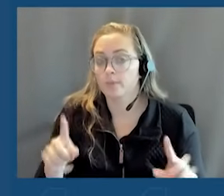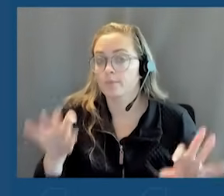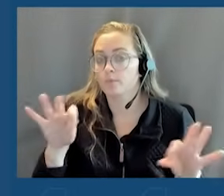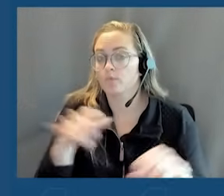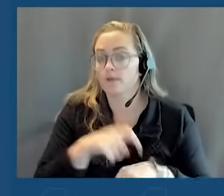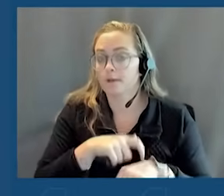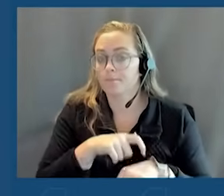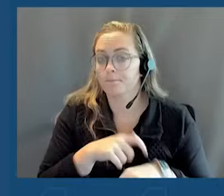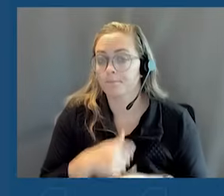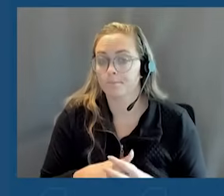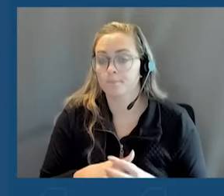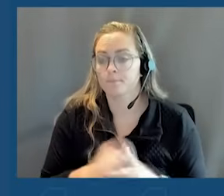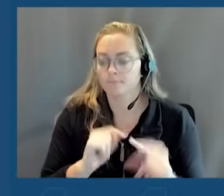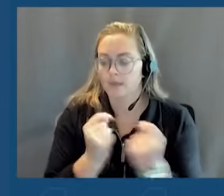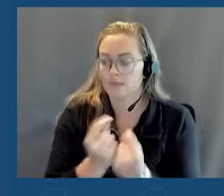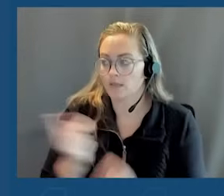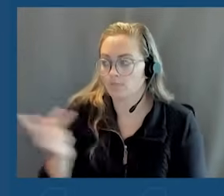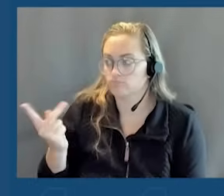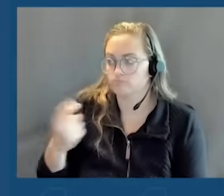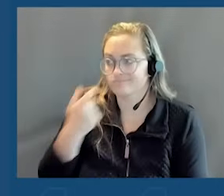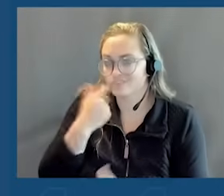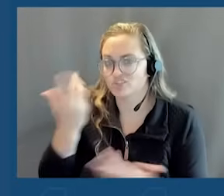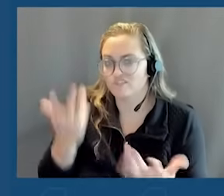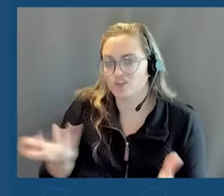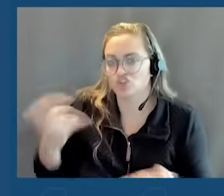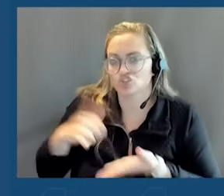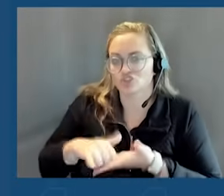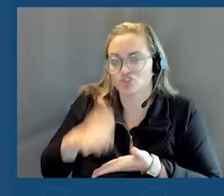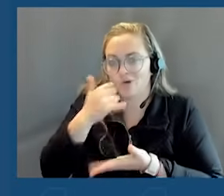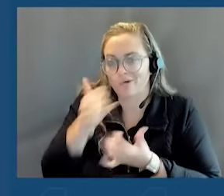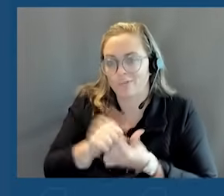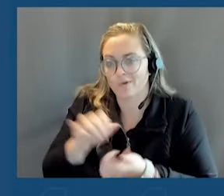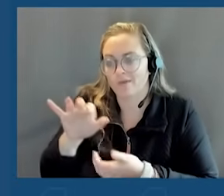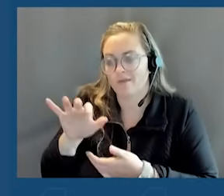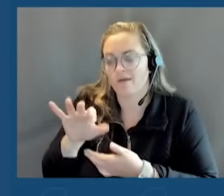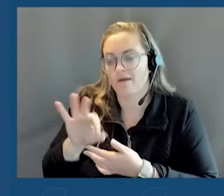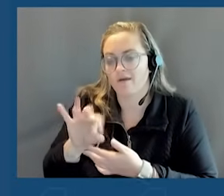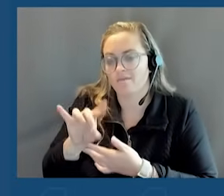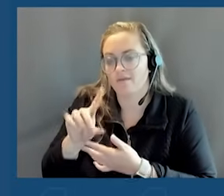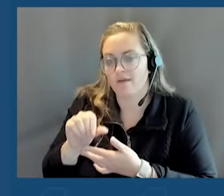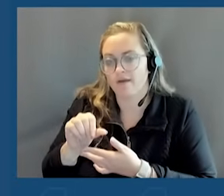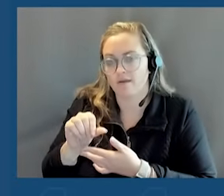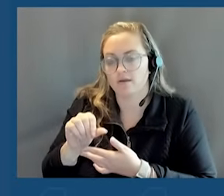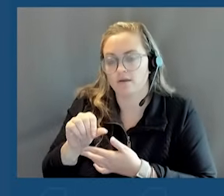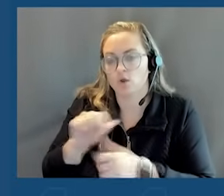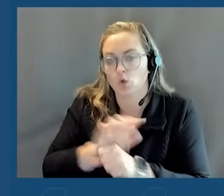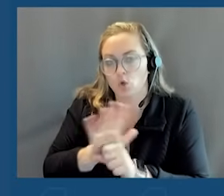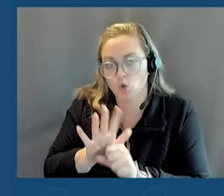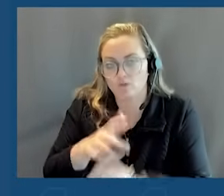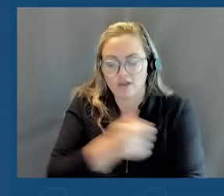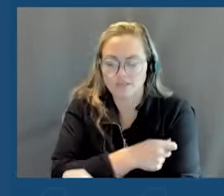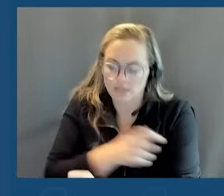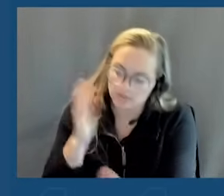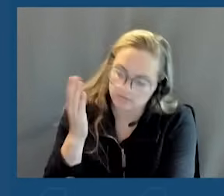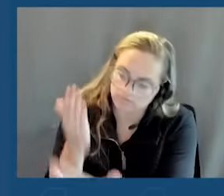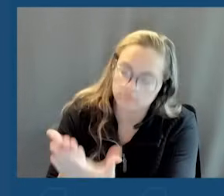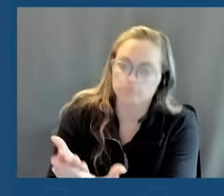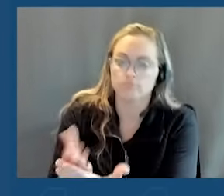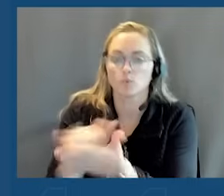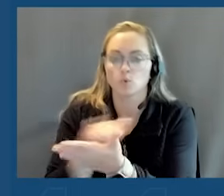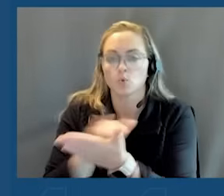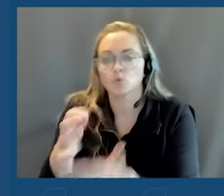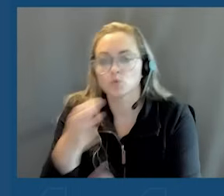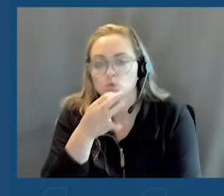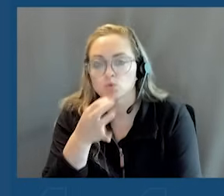time. My team and I just got off a call with the FDA confirming that the COVID vaccine is on its way to New York. Some doses